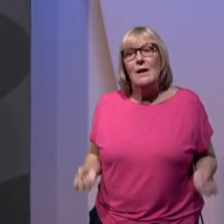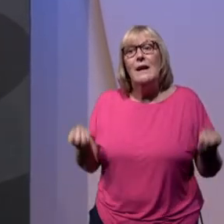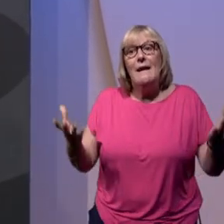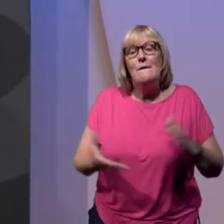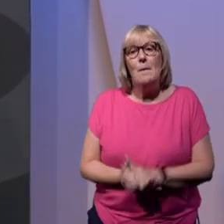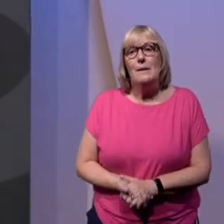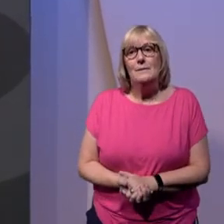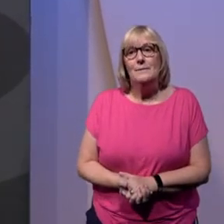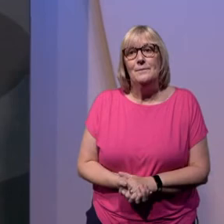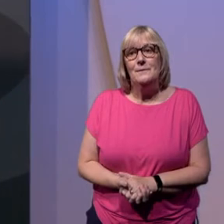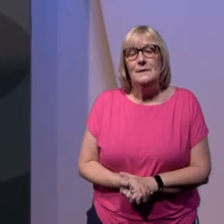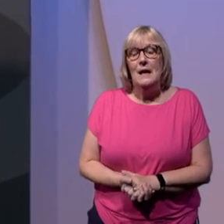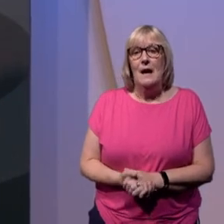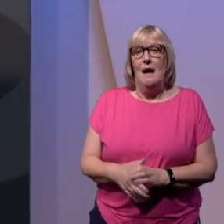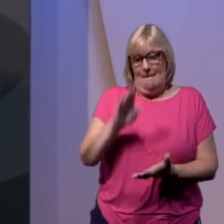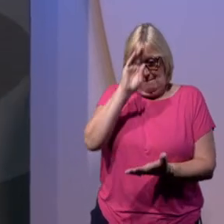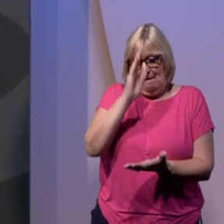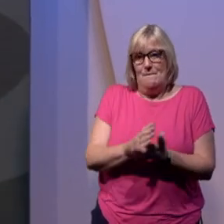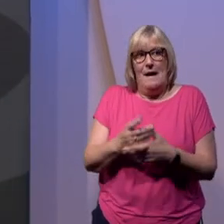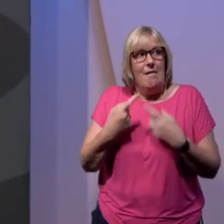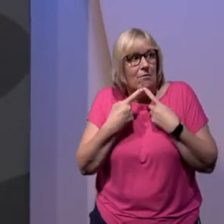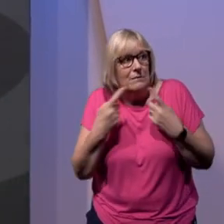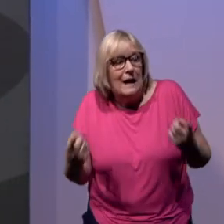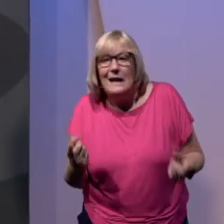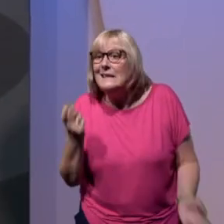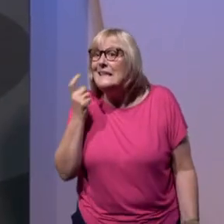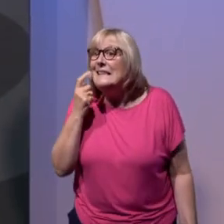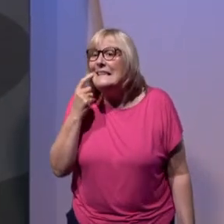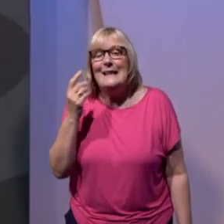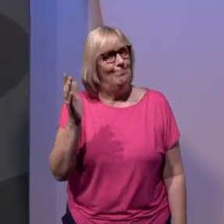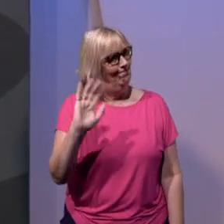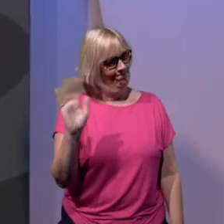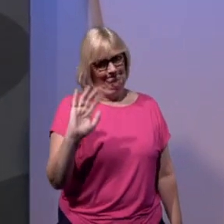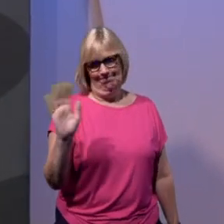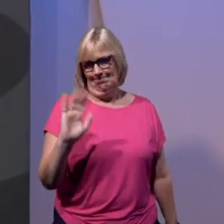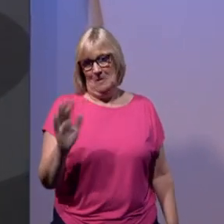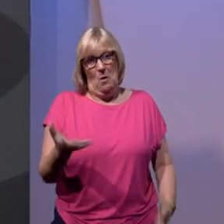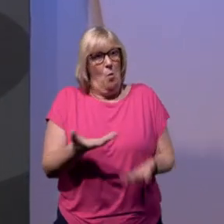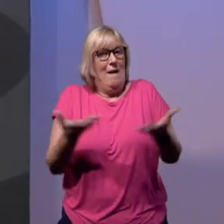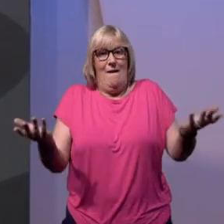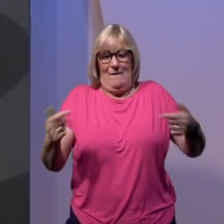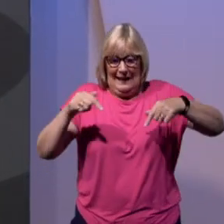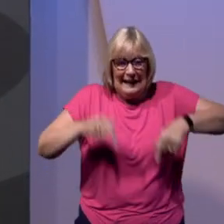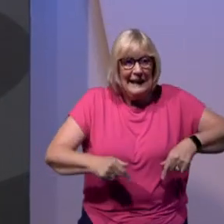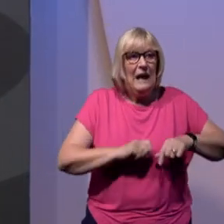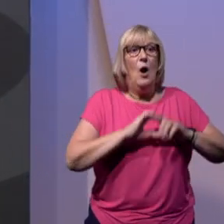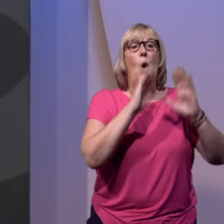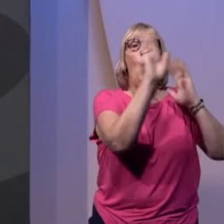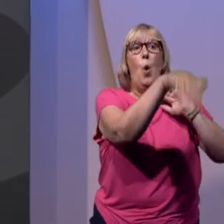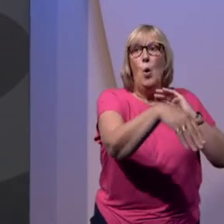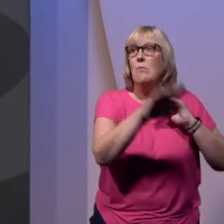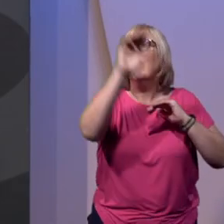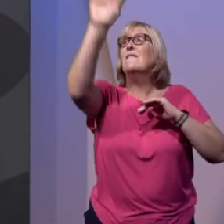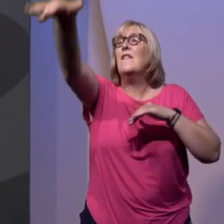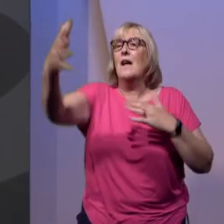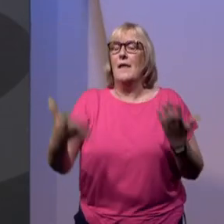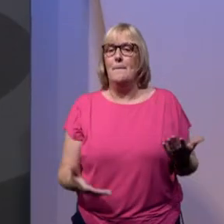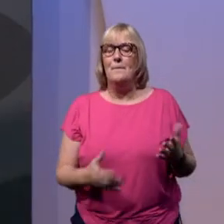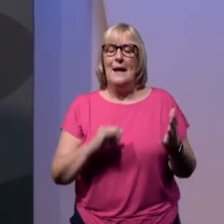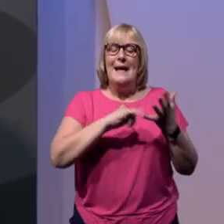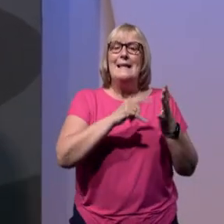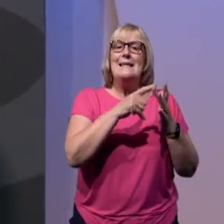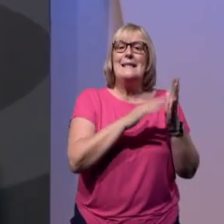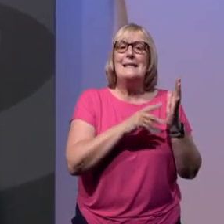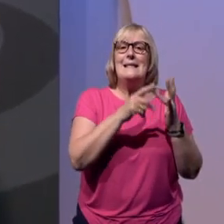It's not easy to share our faith with those wherever they are in the world, wherever we find ourselves. And Simon Gilbo,